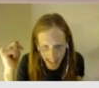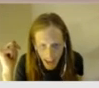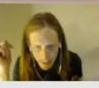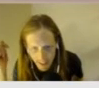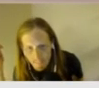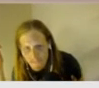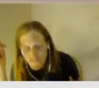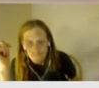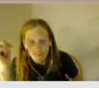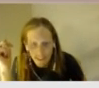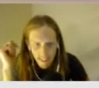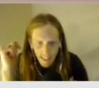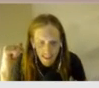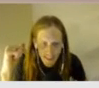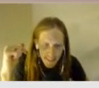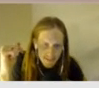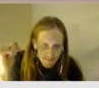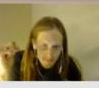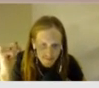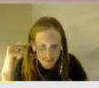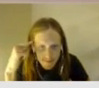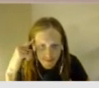want to happen there? Wow. So